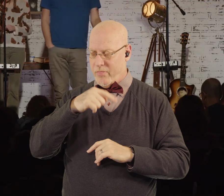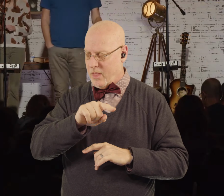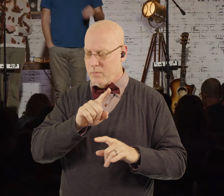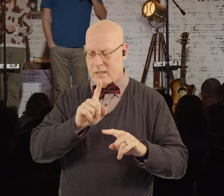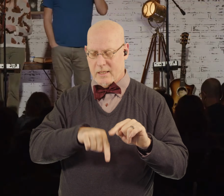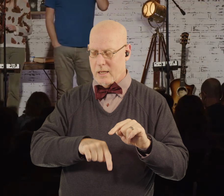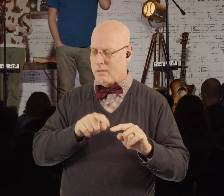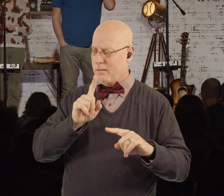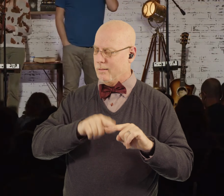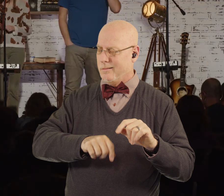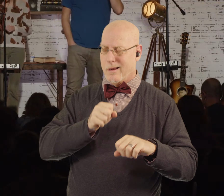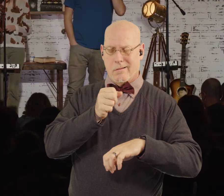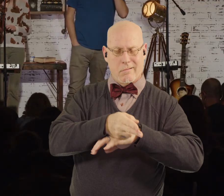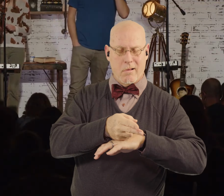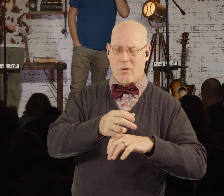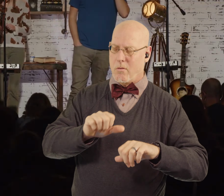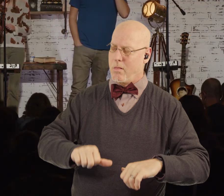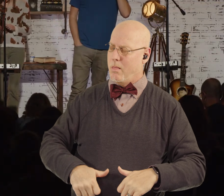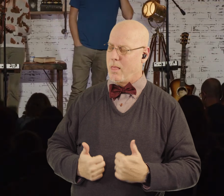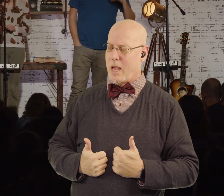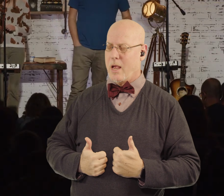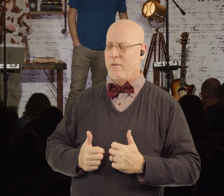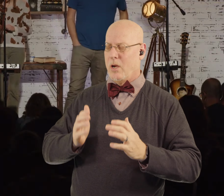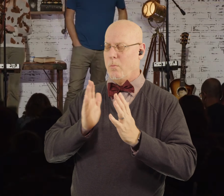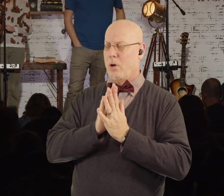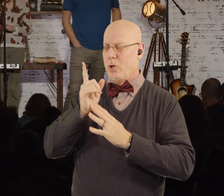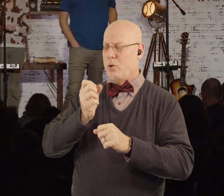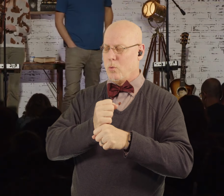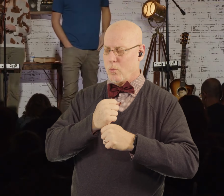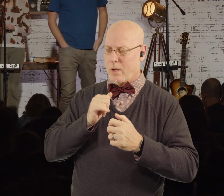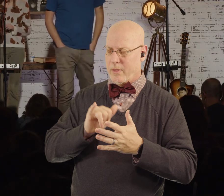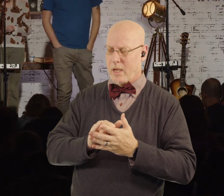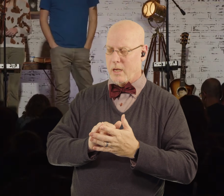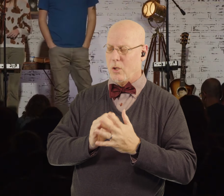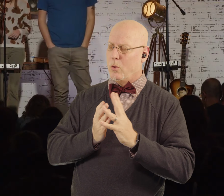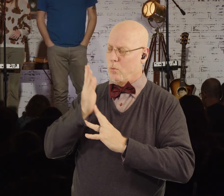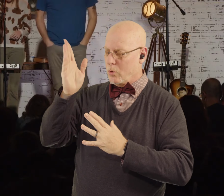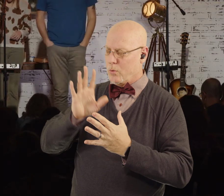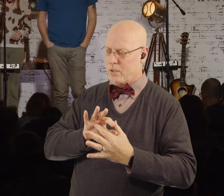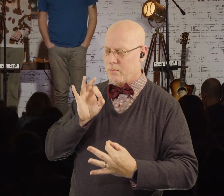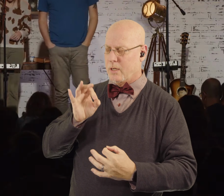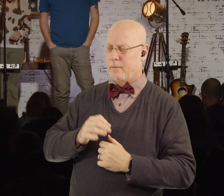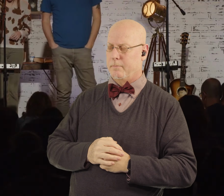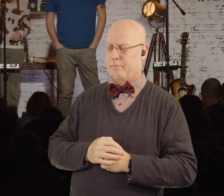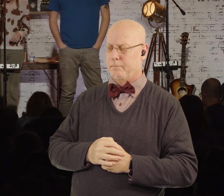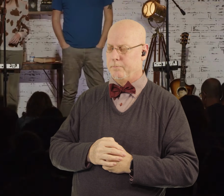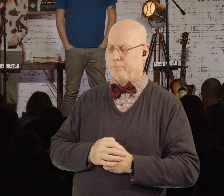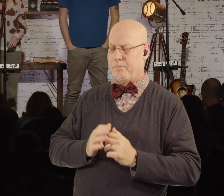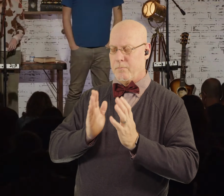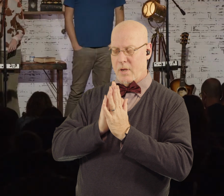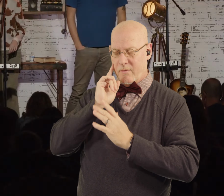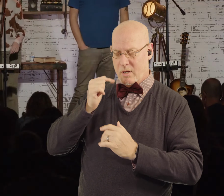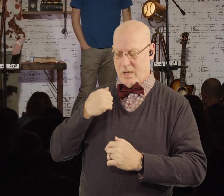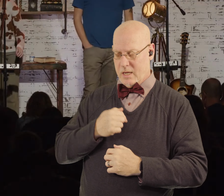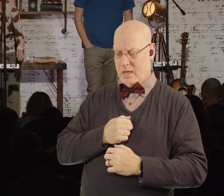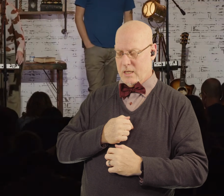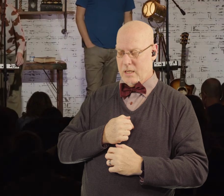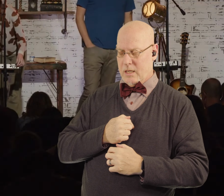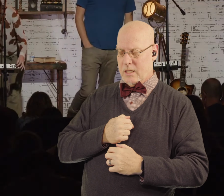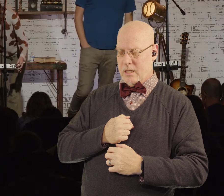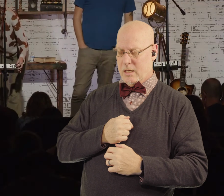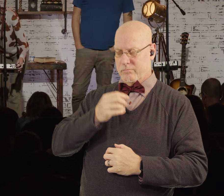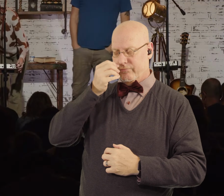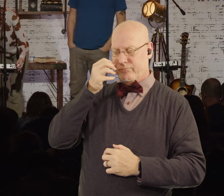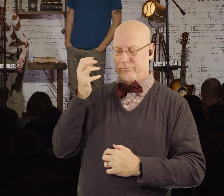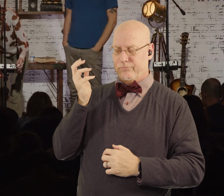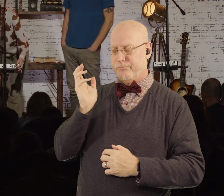them what they can't do. We can't conjure life. So I pray that you would create it by your Spirit. I pray